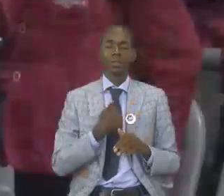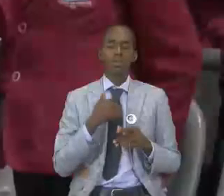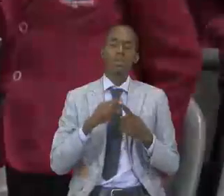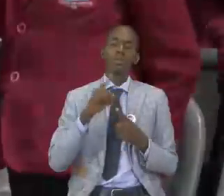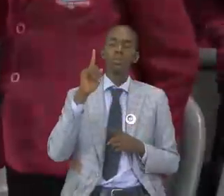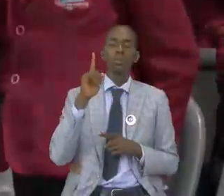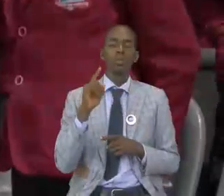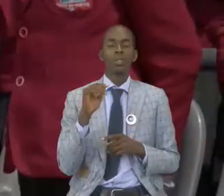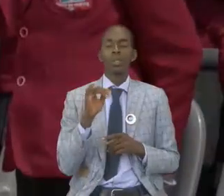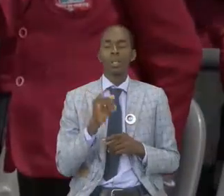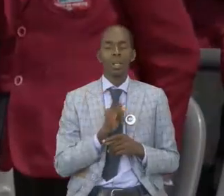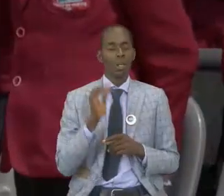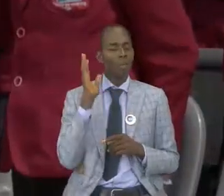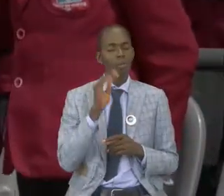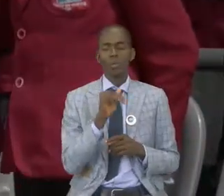wait my life anymore.